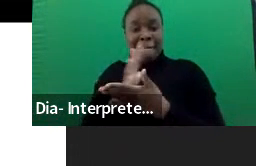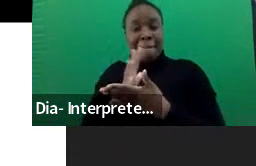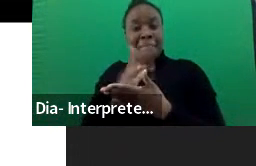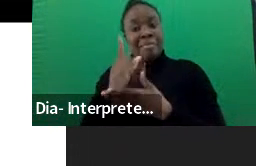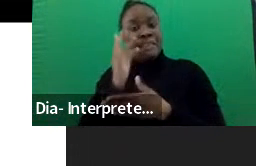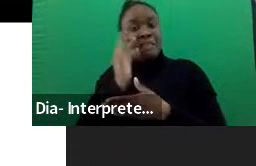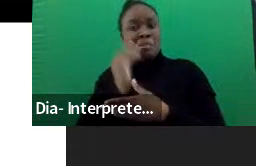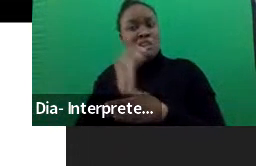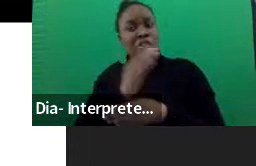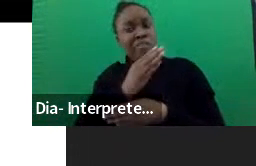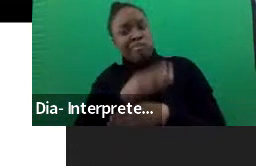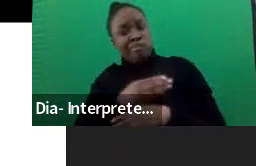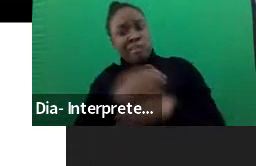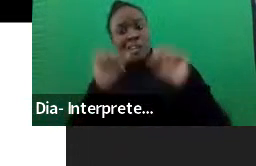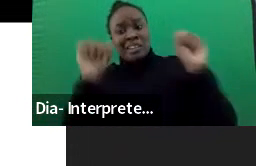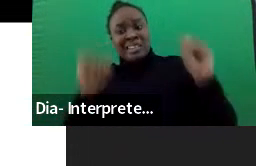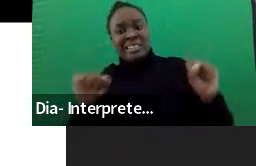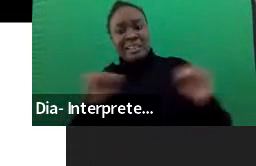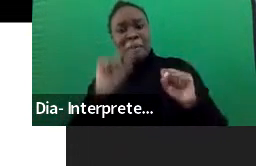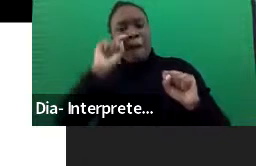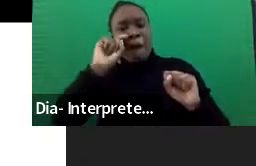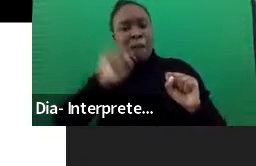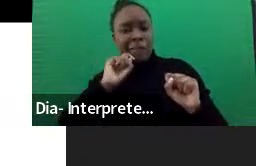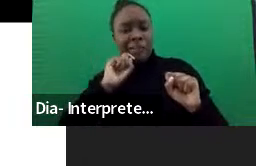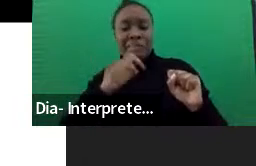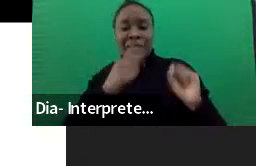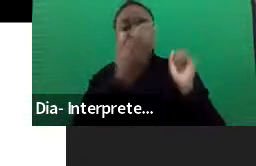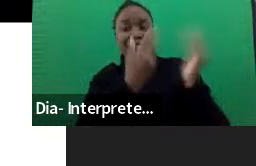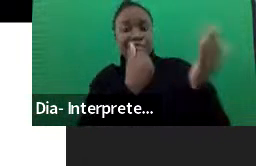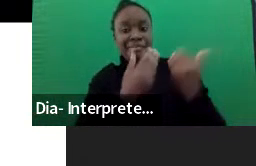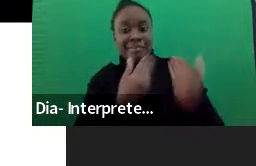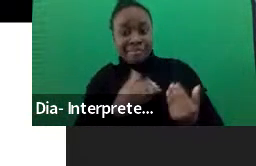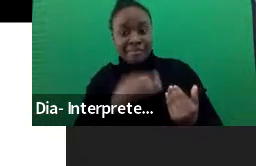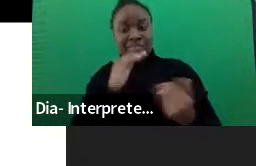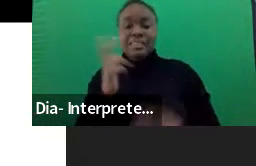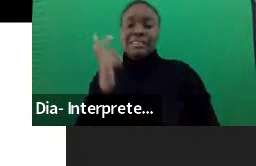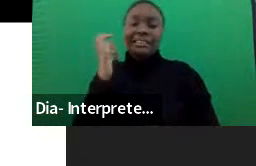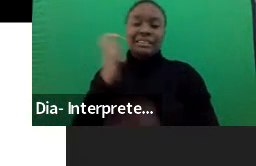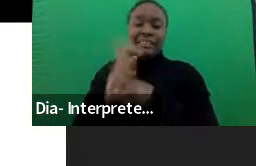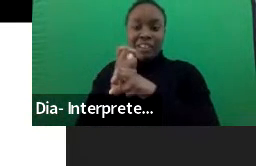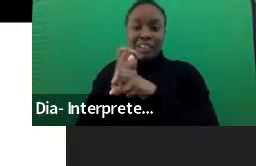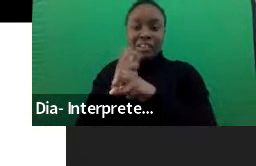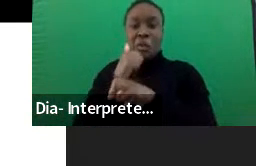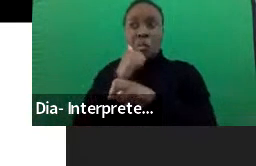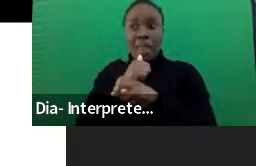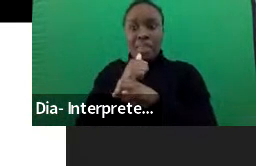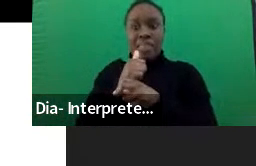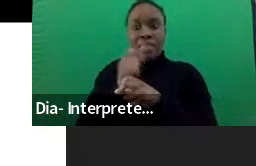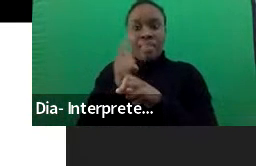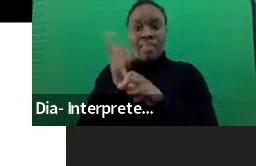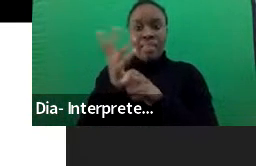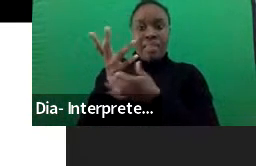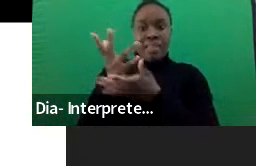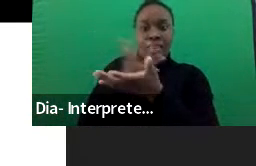really outdated, which therefore makes it difficult as and when they interact with us.